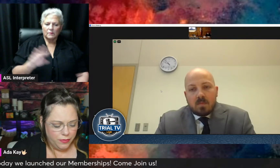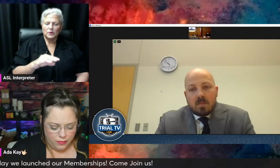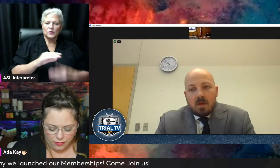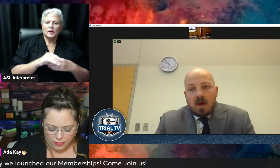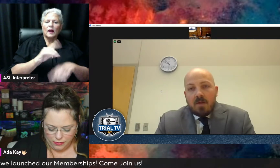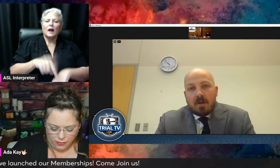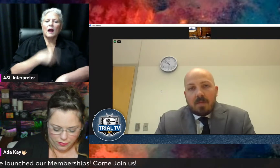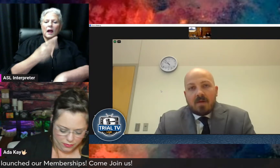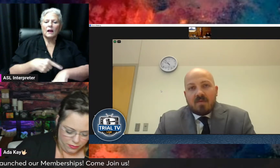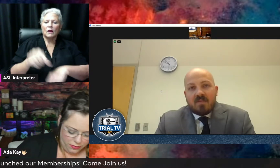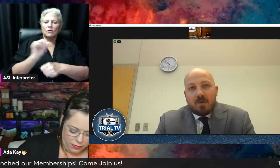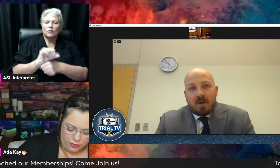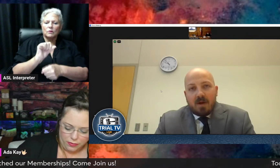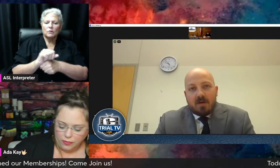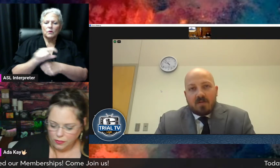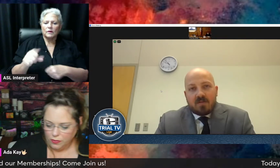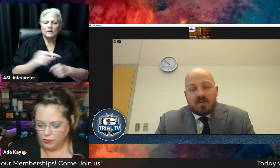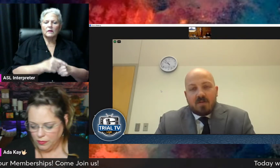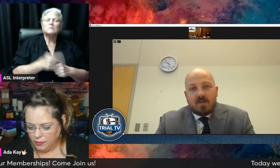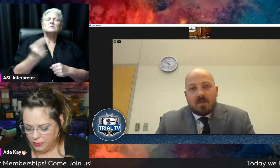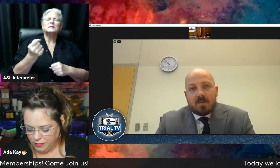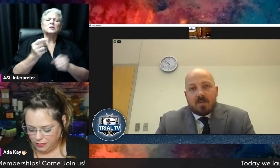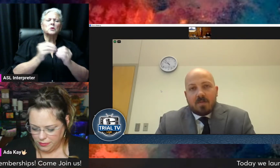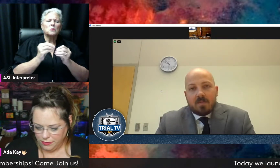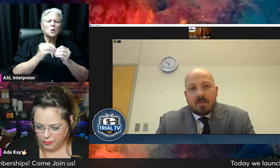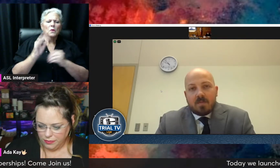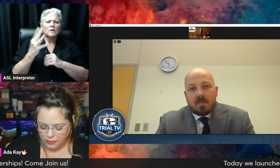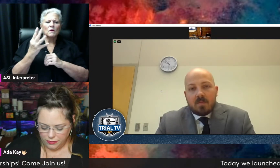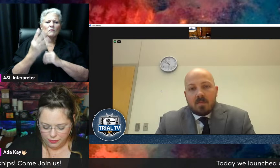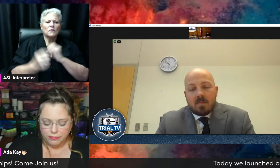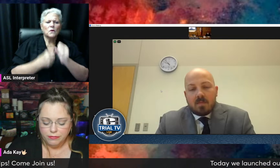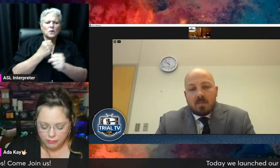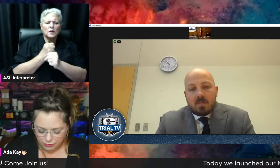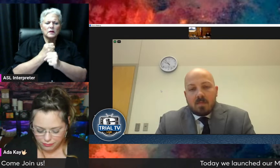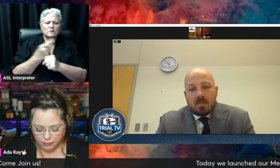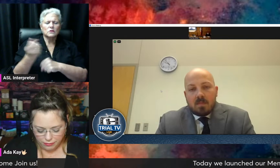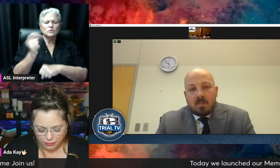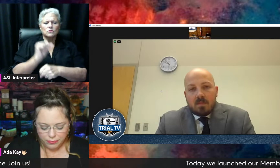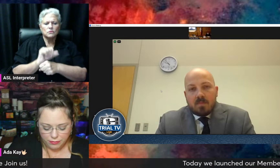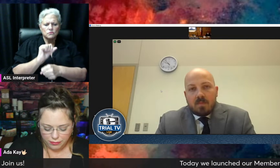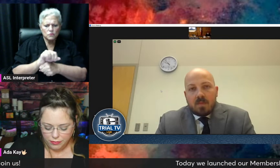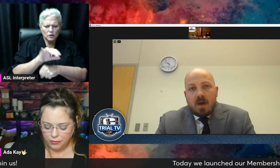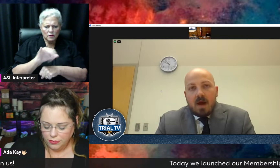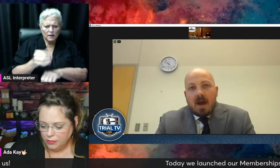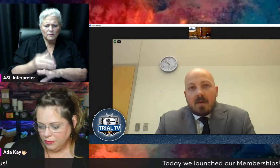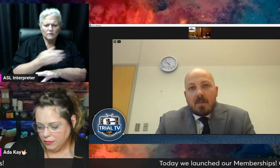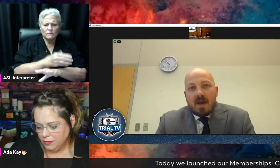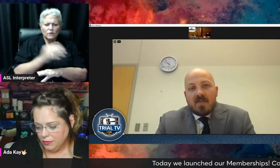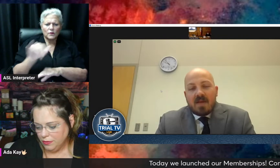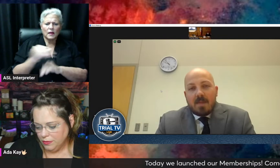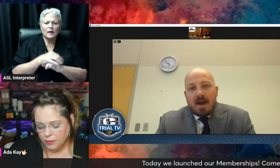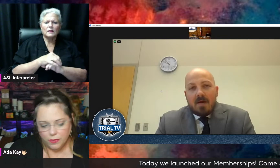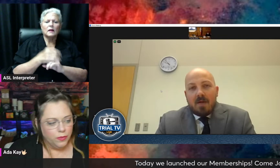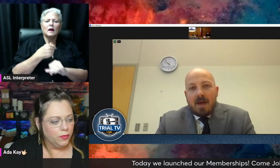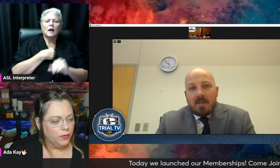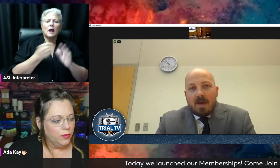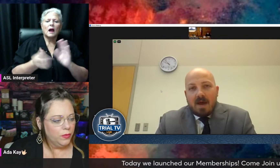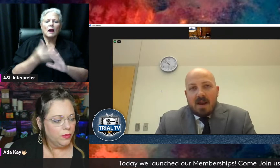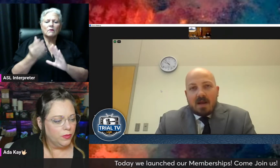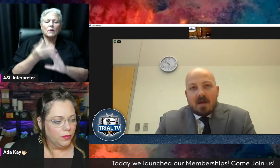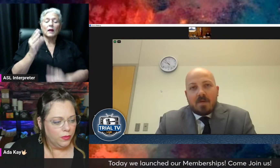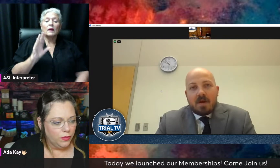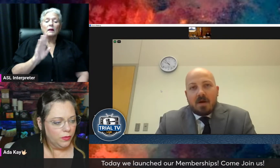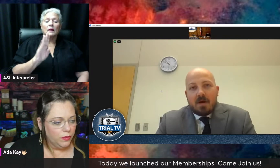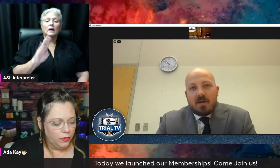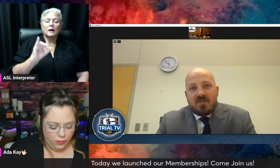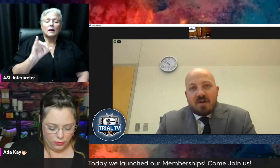there? A little bit over 4 years. Did you have any work experience prior to that? I ran the biolab